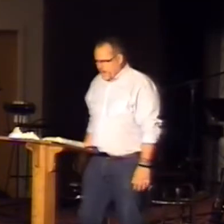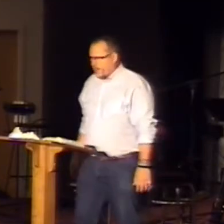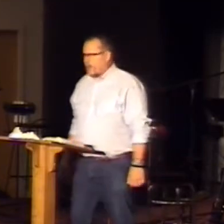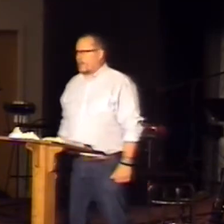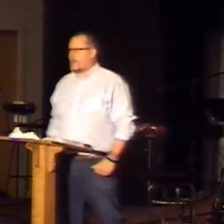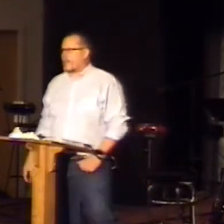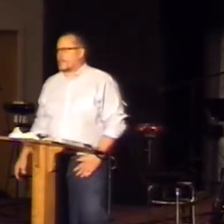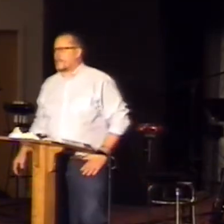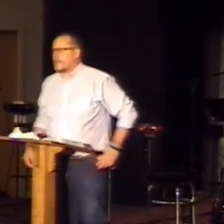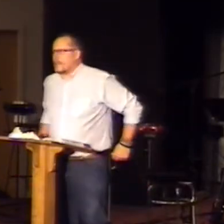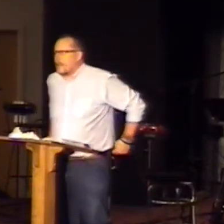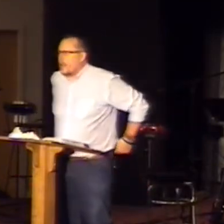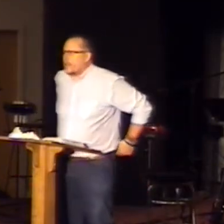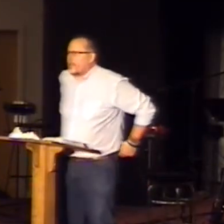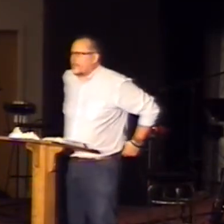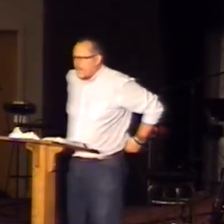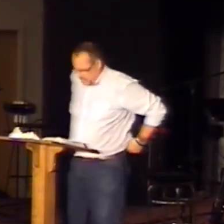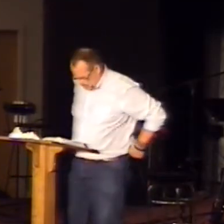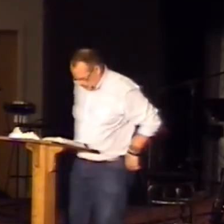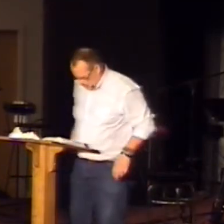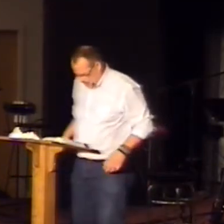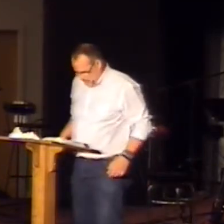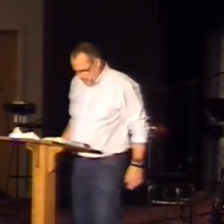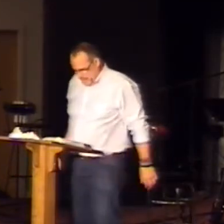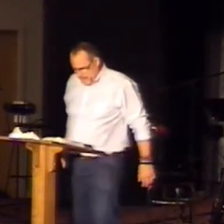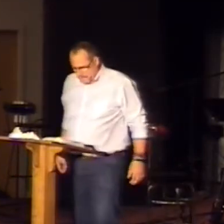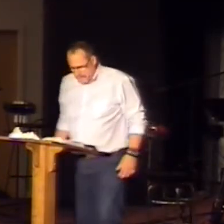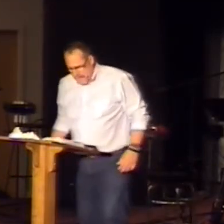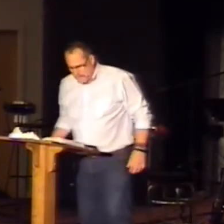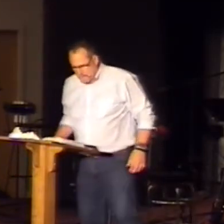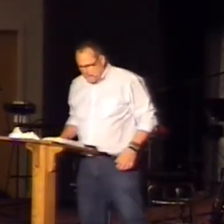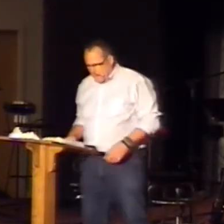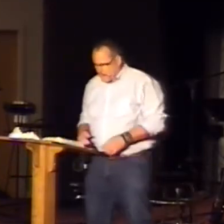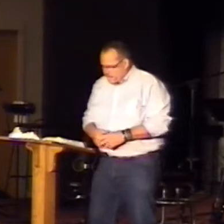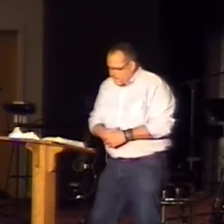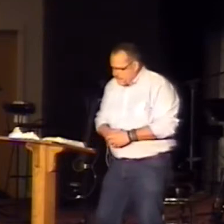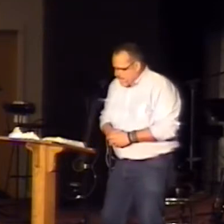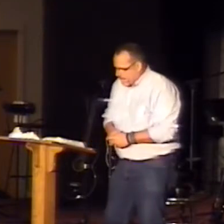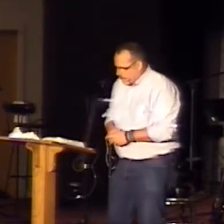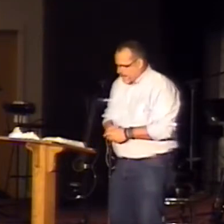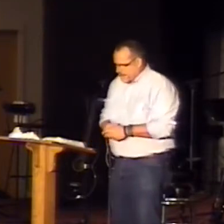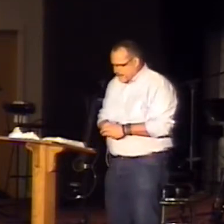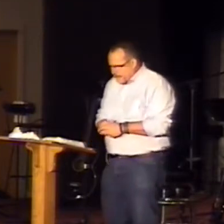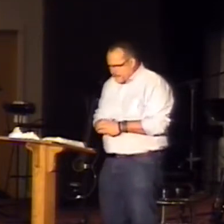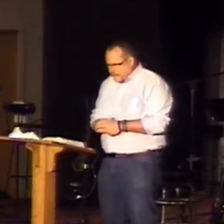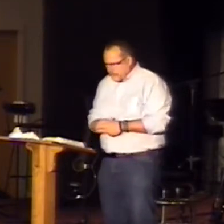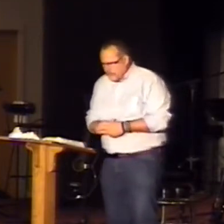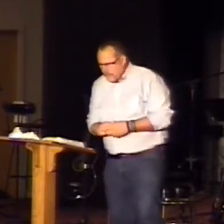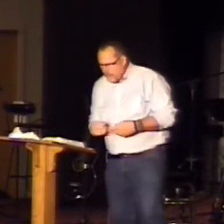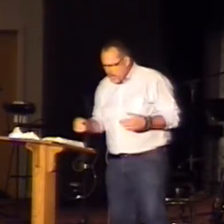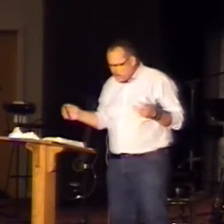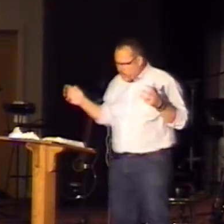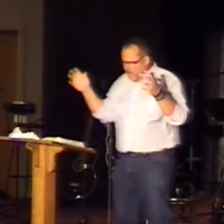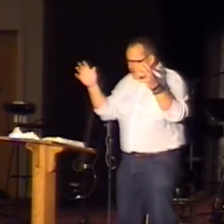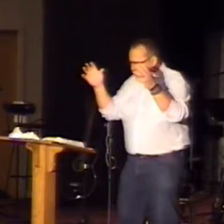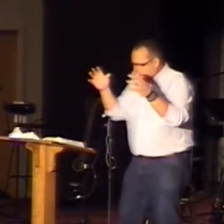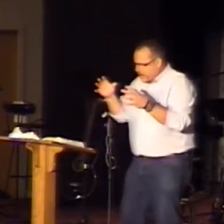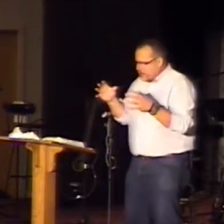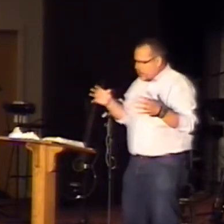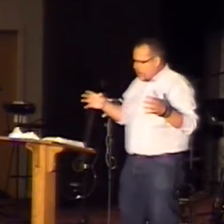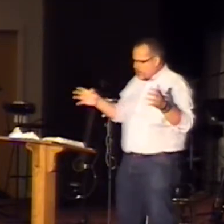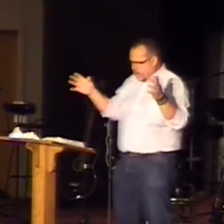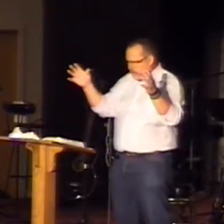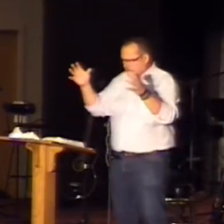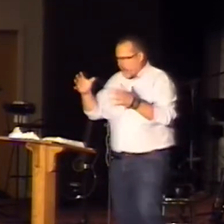let's take a few things home with us here this morning, okay? A few takeaways. Number one, as you look at